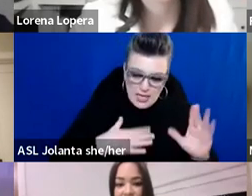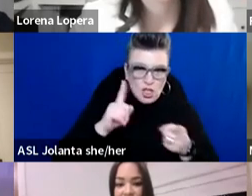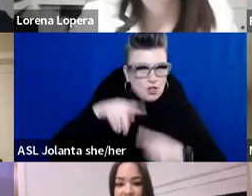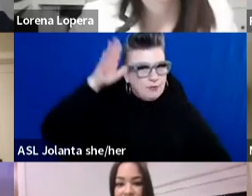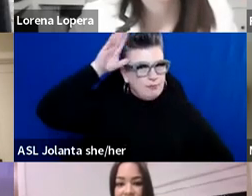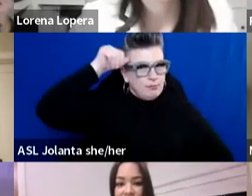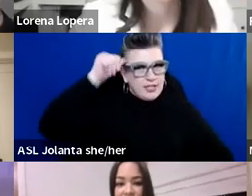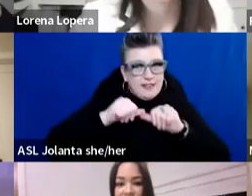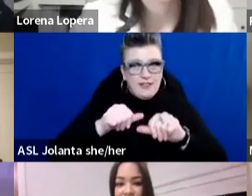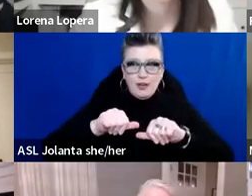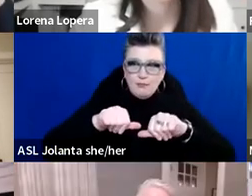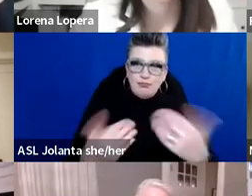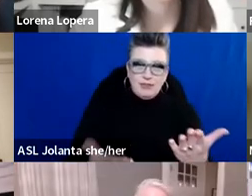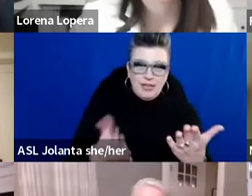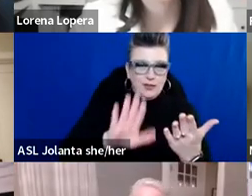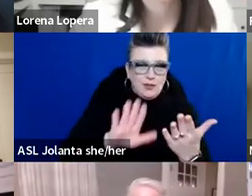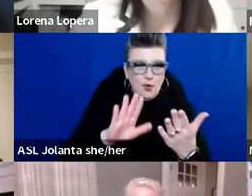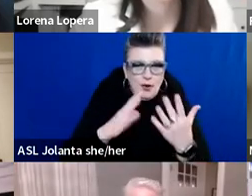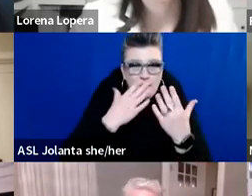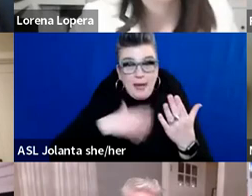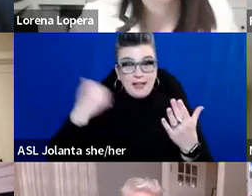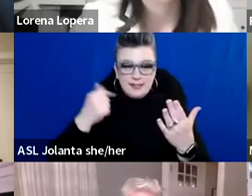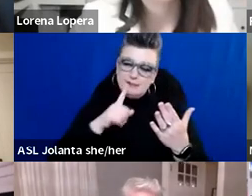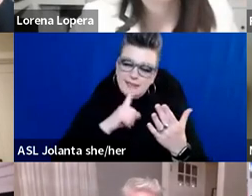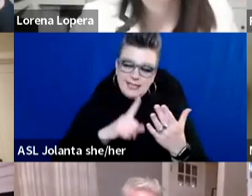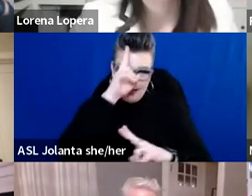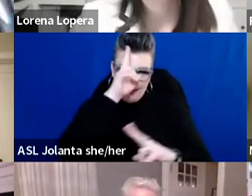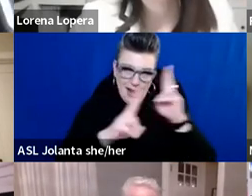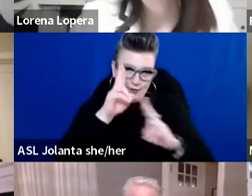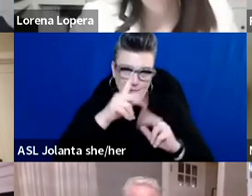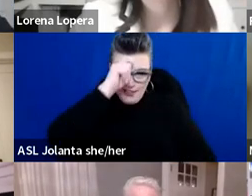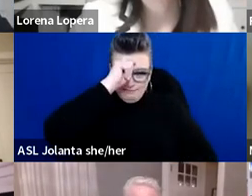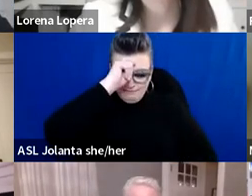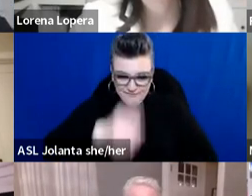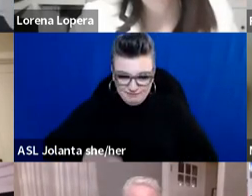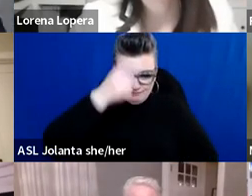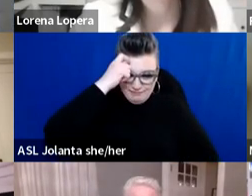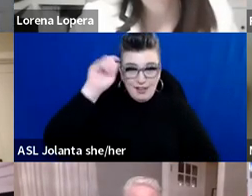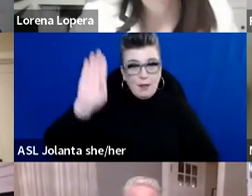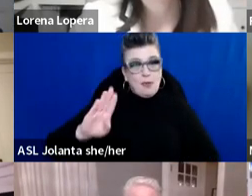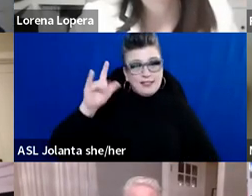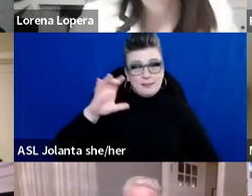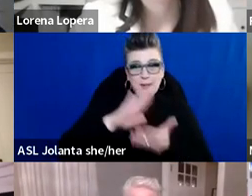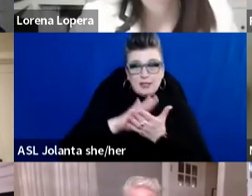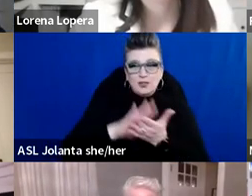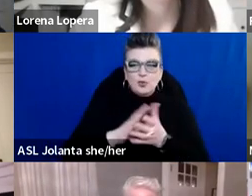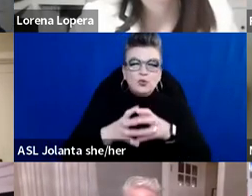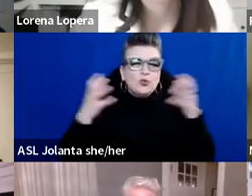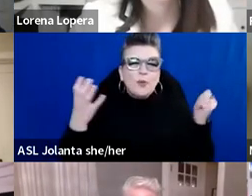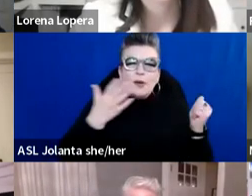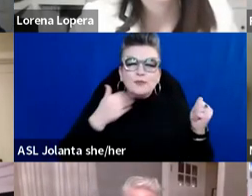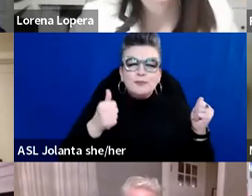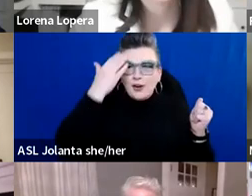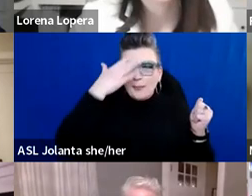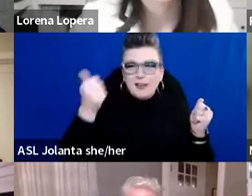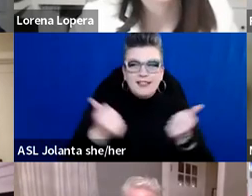your best to the district every day is admirable bps is much better for all of your service and again i'm just so